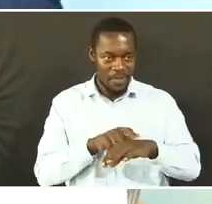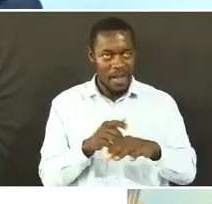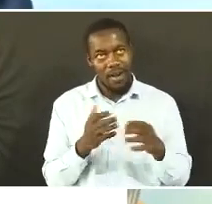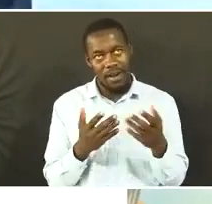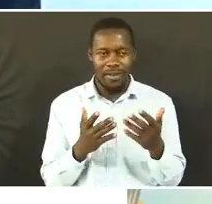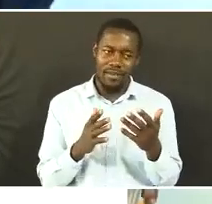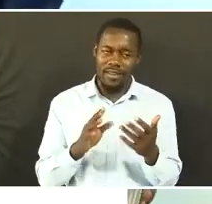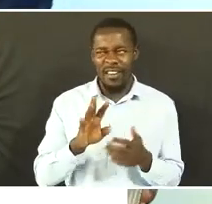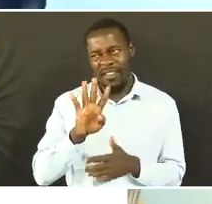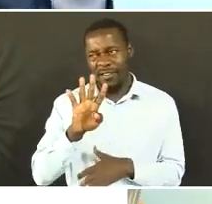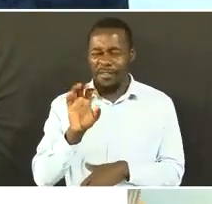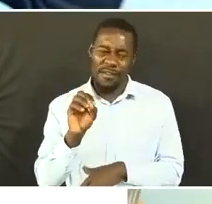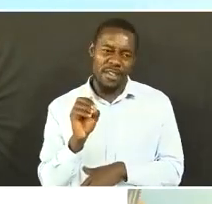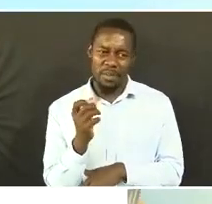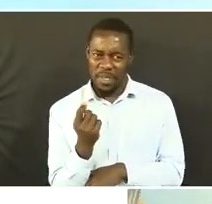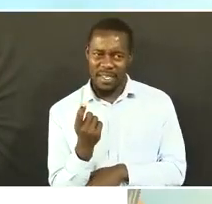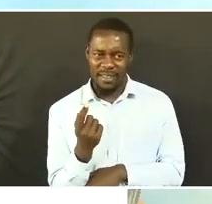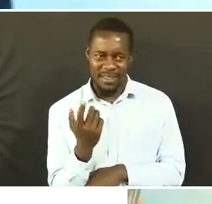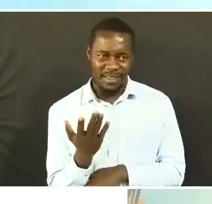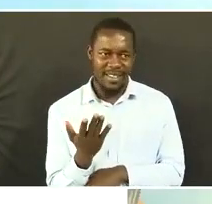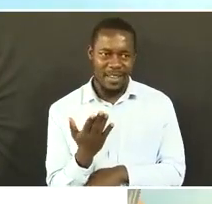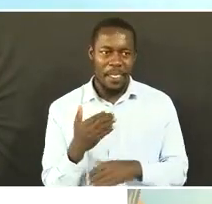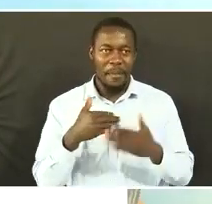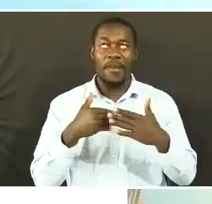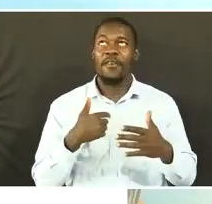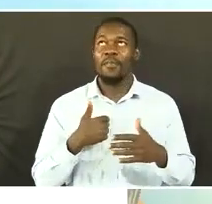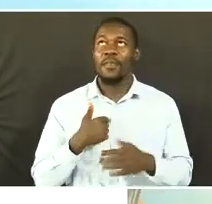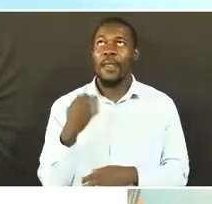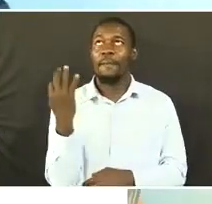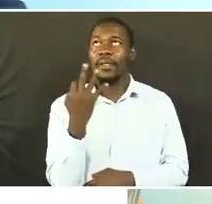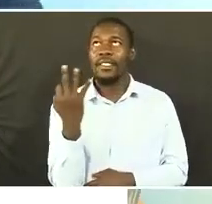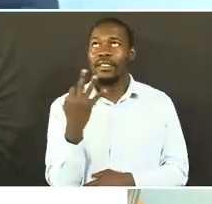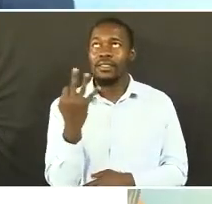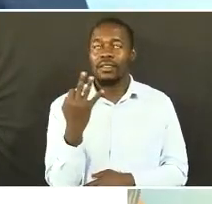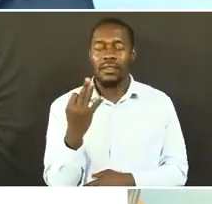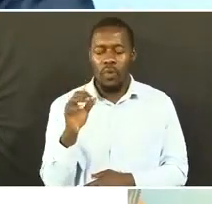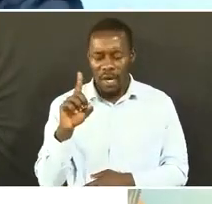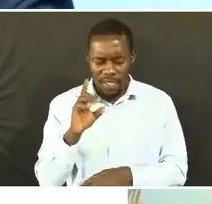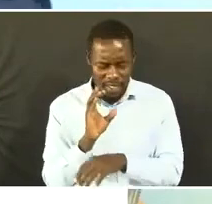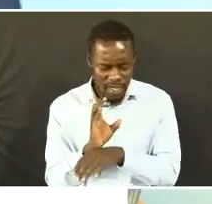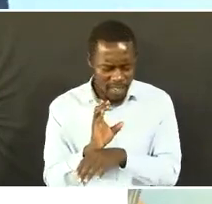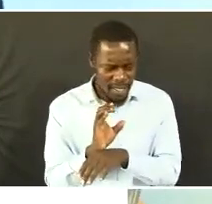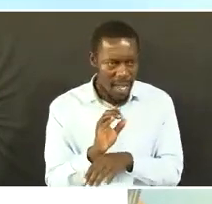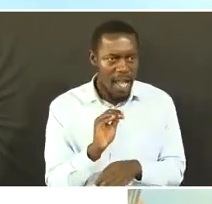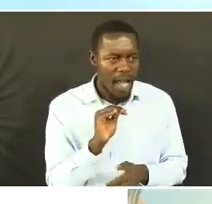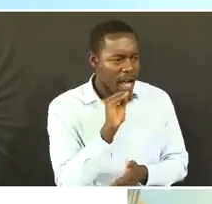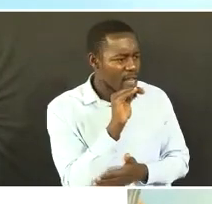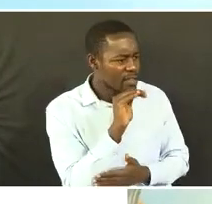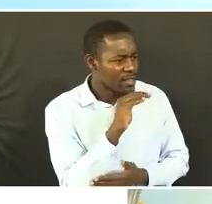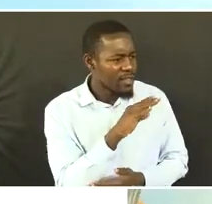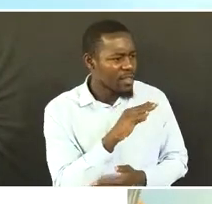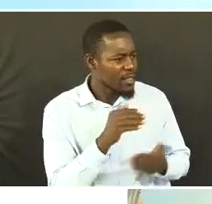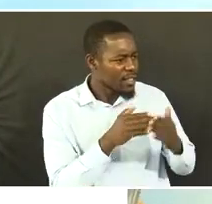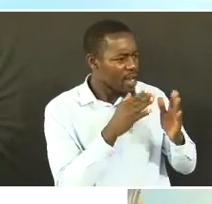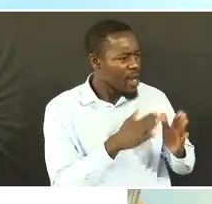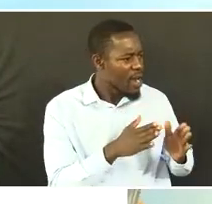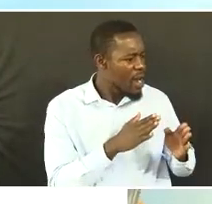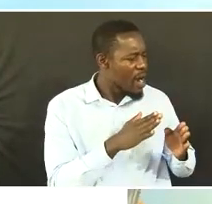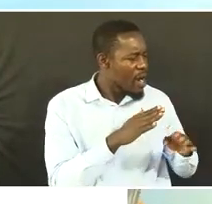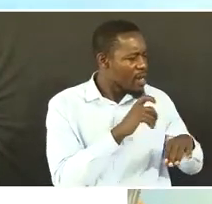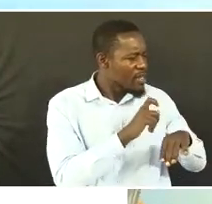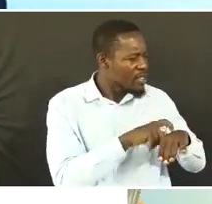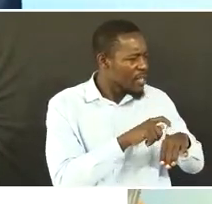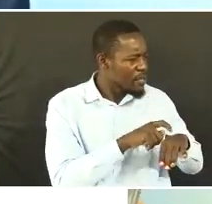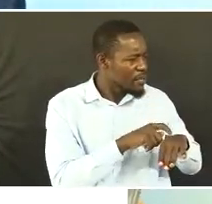I once went somewhere, and when I asked the elders, how much time do we have? Said, mubiri, roho wa